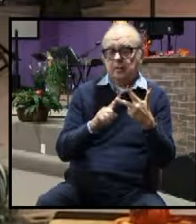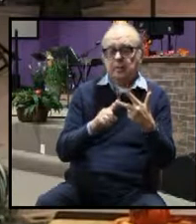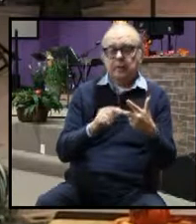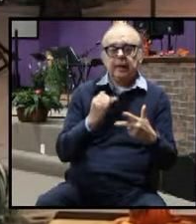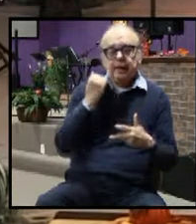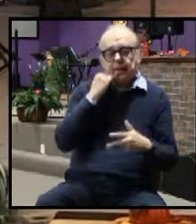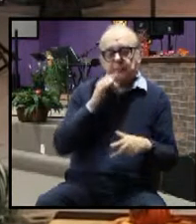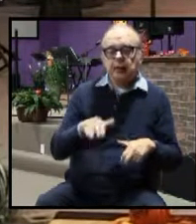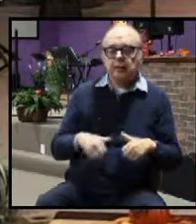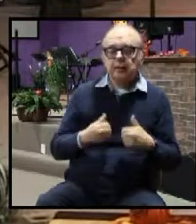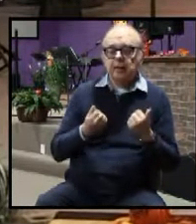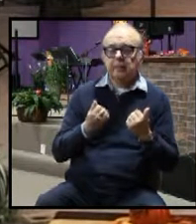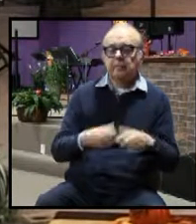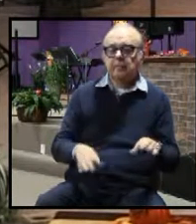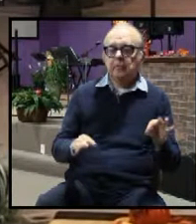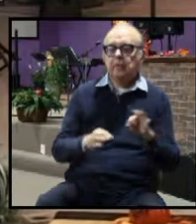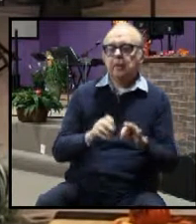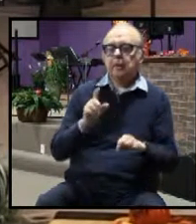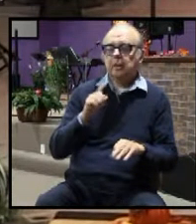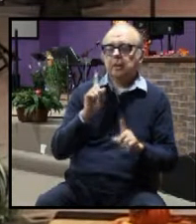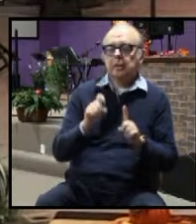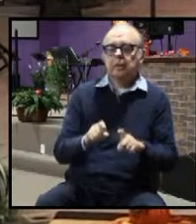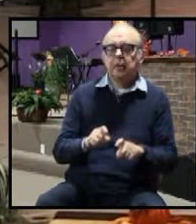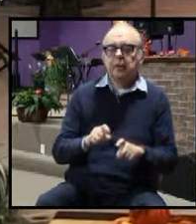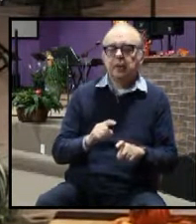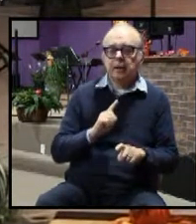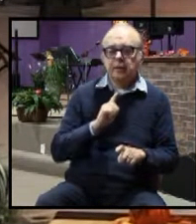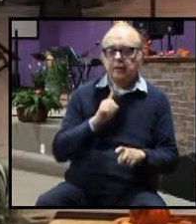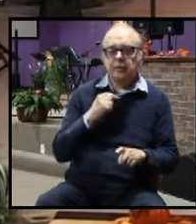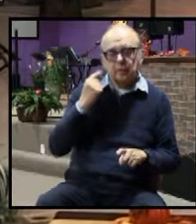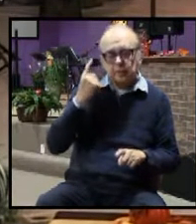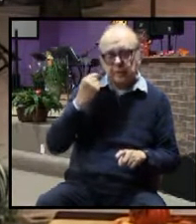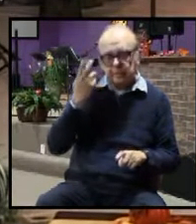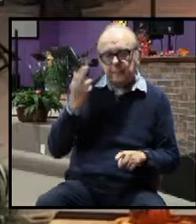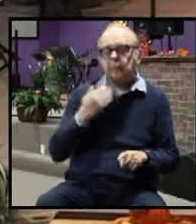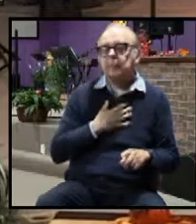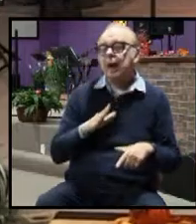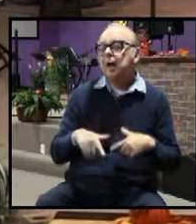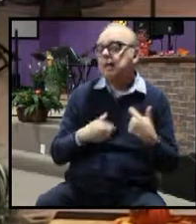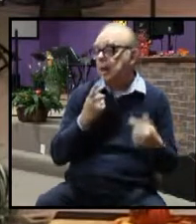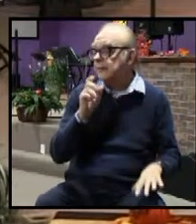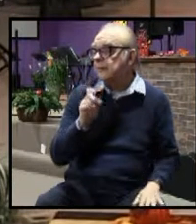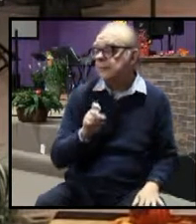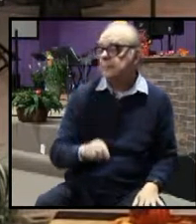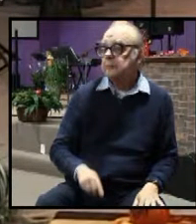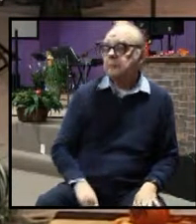And if my life does matter, then I need to ask this question: is there a purpose for my life?